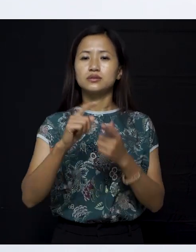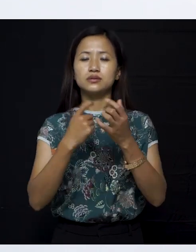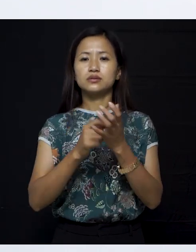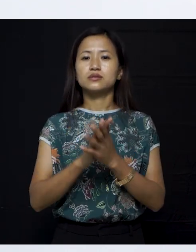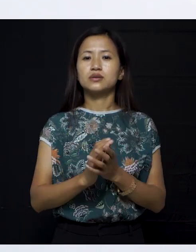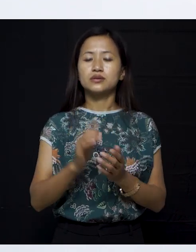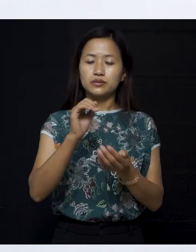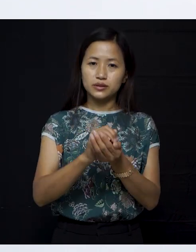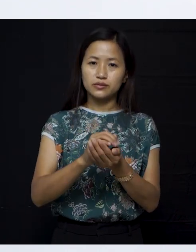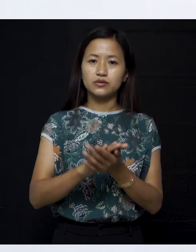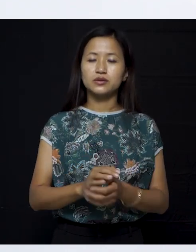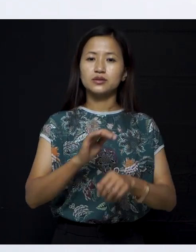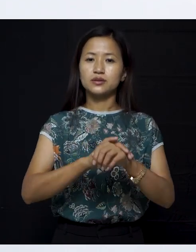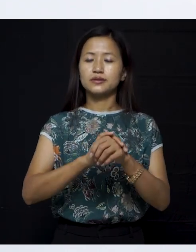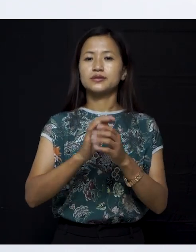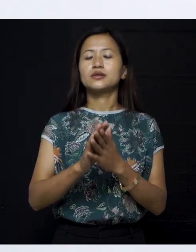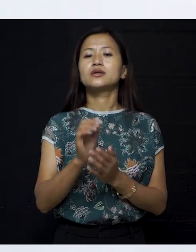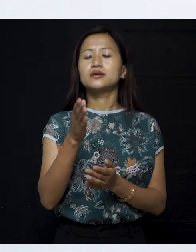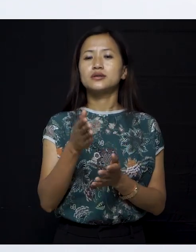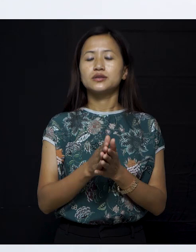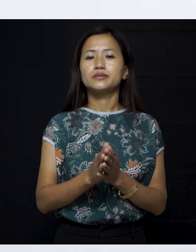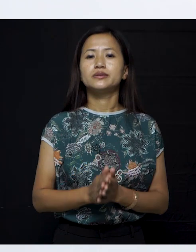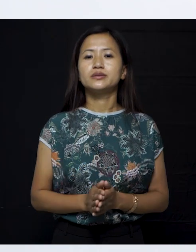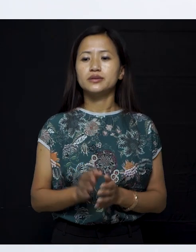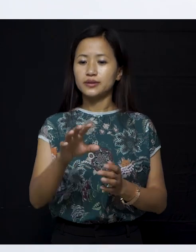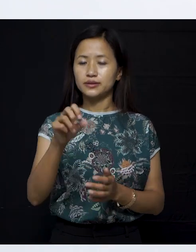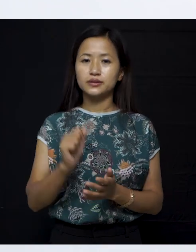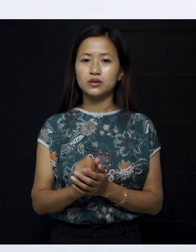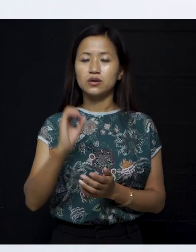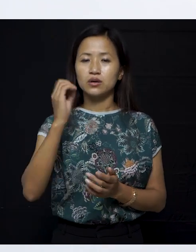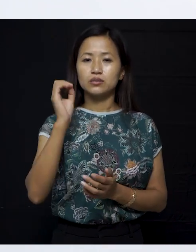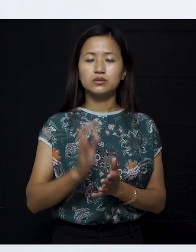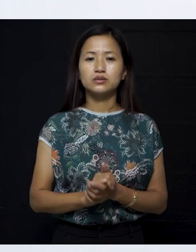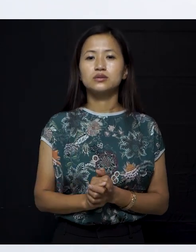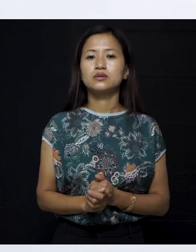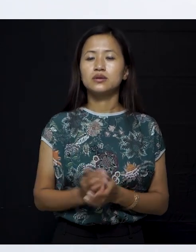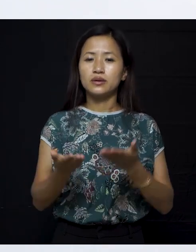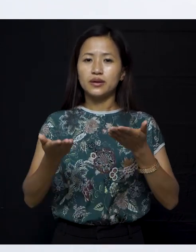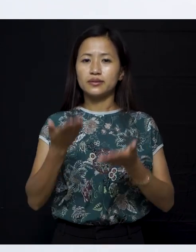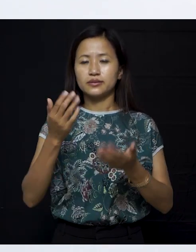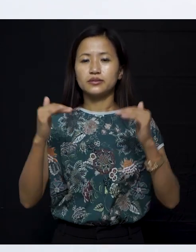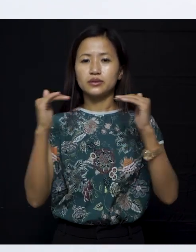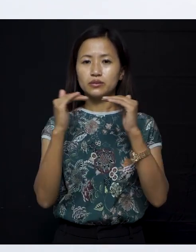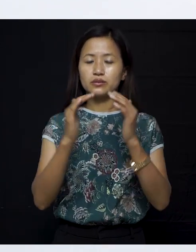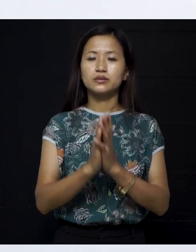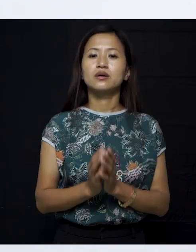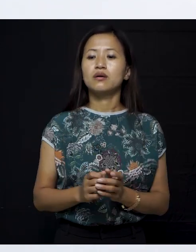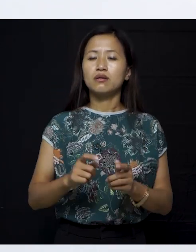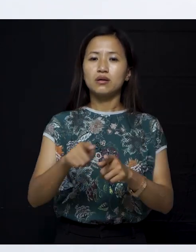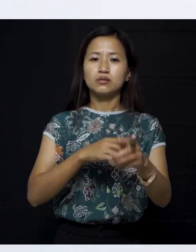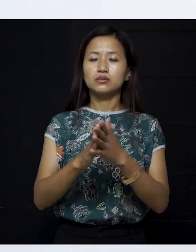which are reserved for the untouchables, so they can also get opportunities, equal opportunities along with the